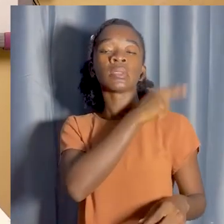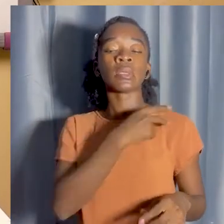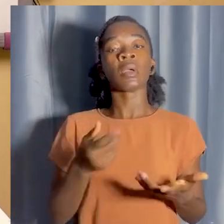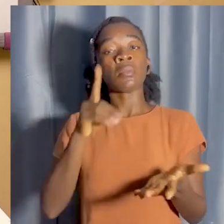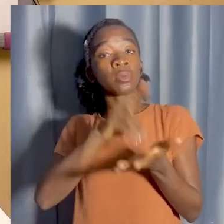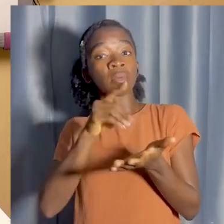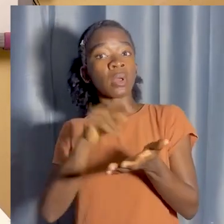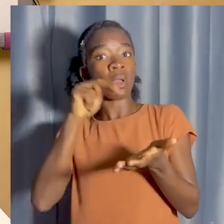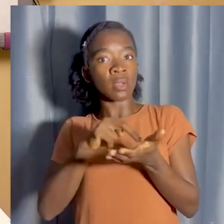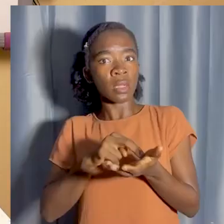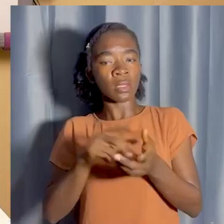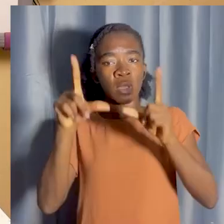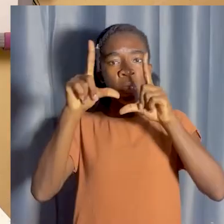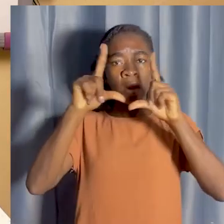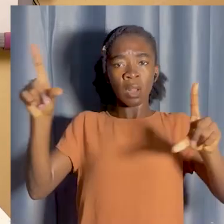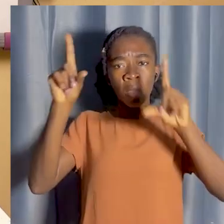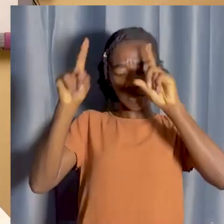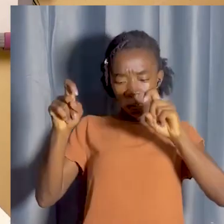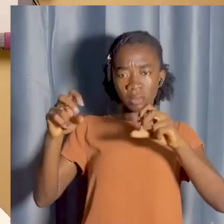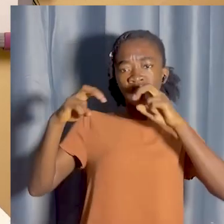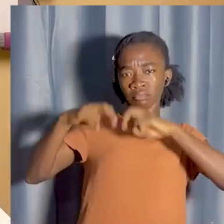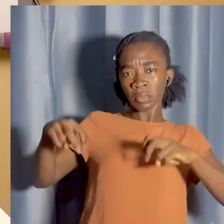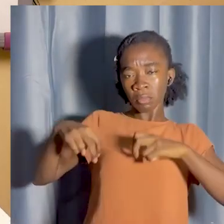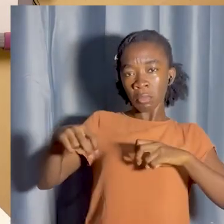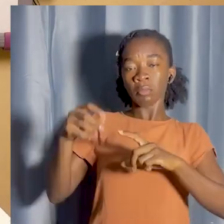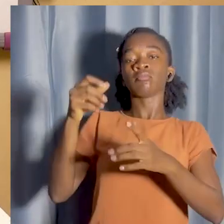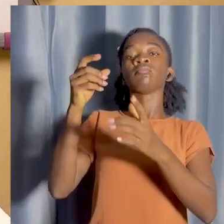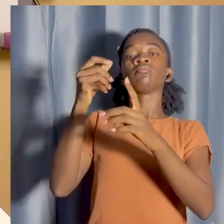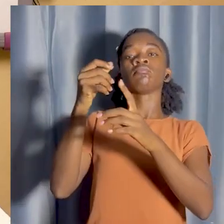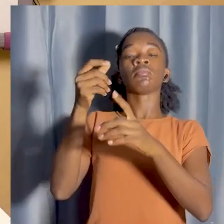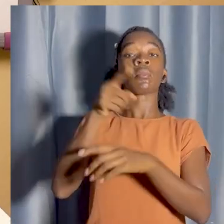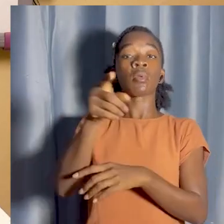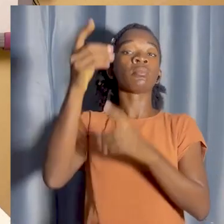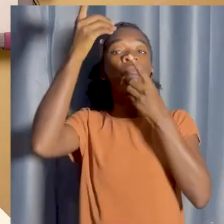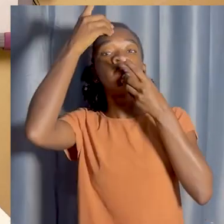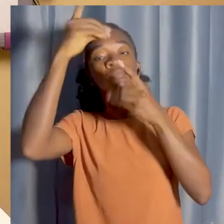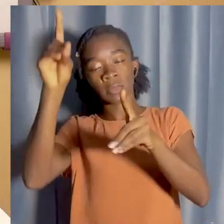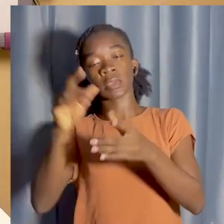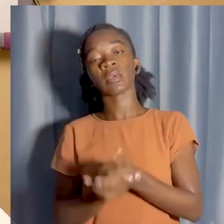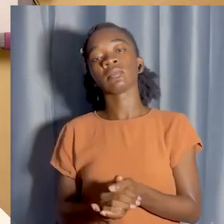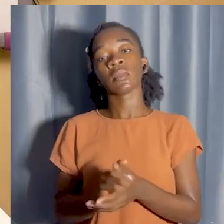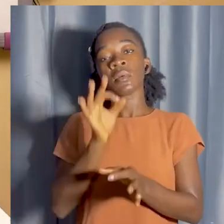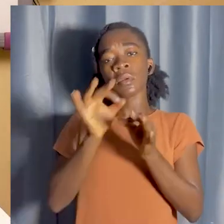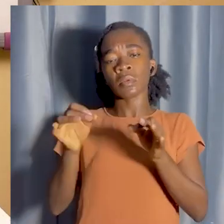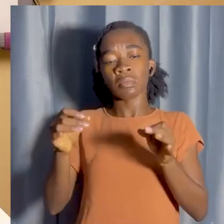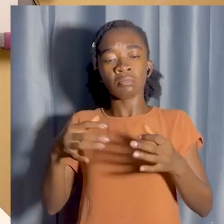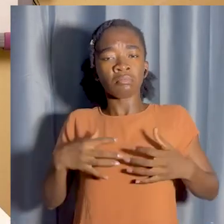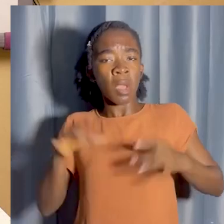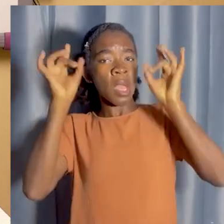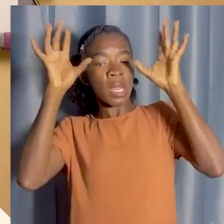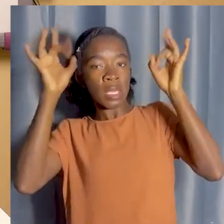can examine you, do the necessary tests, and decide whether this is something you need to look at further or have any